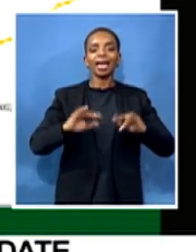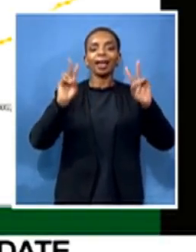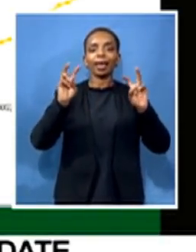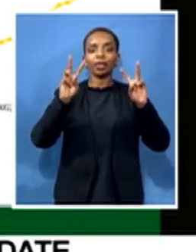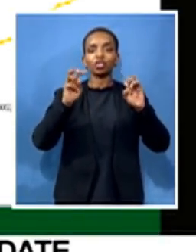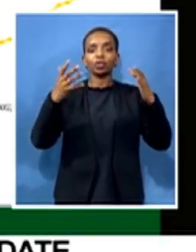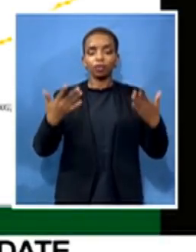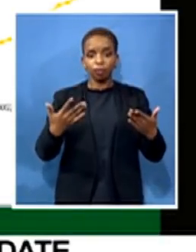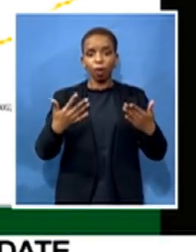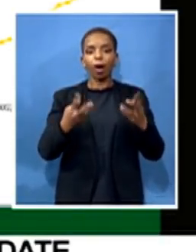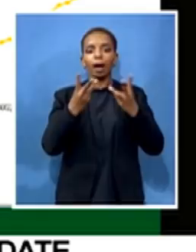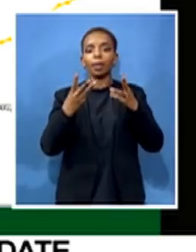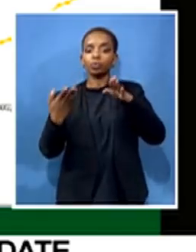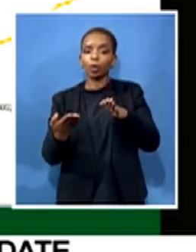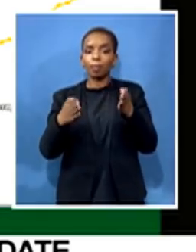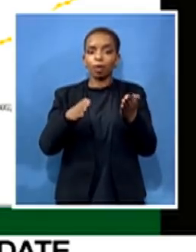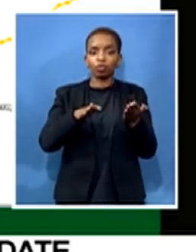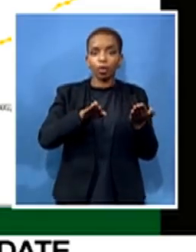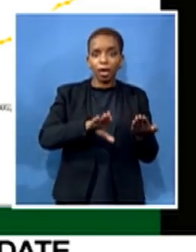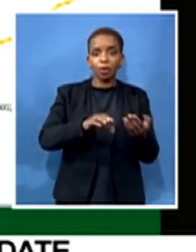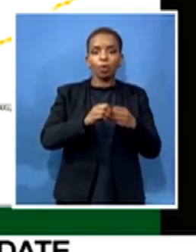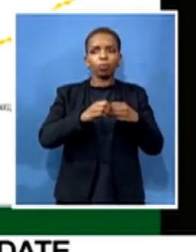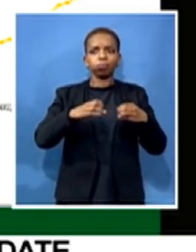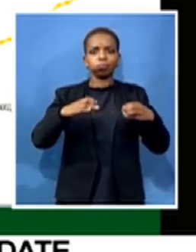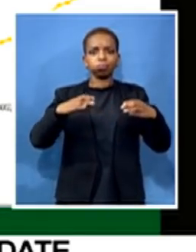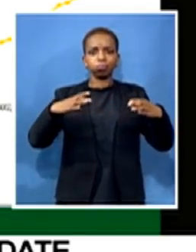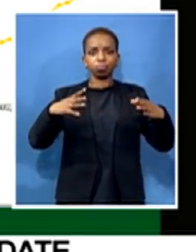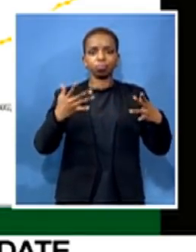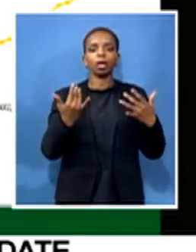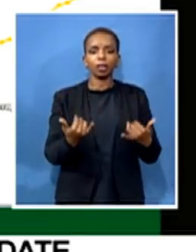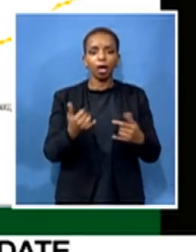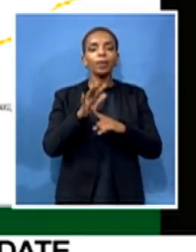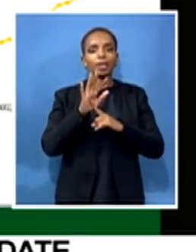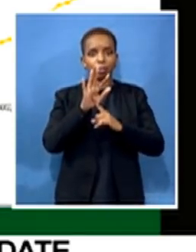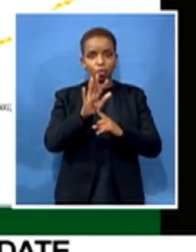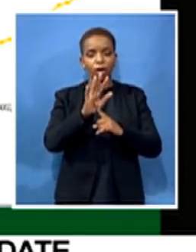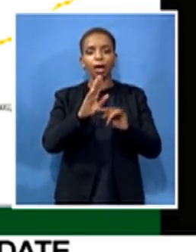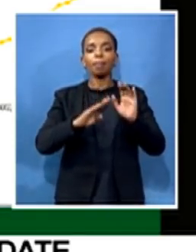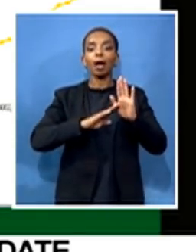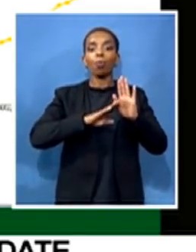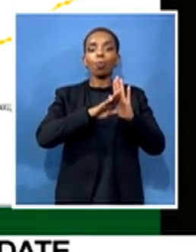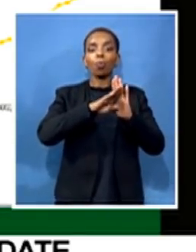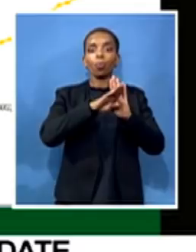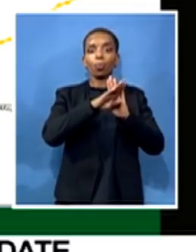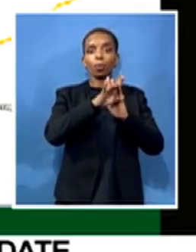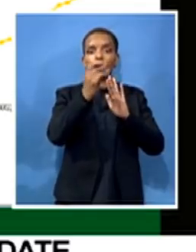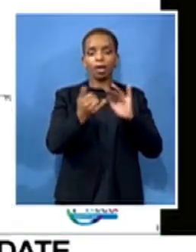starting to show an upward slope, which is what we are already seeing largely coming from the Western